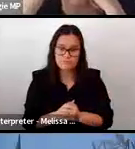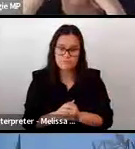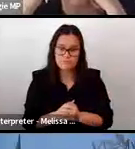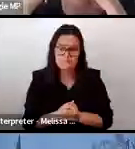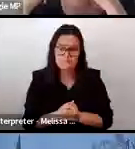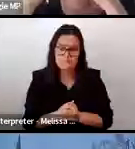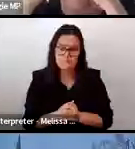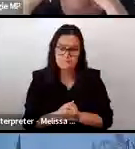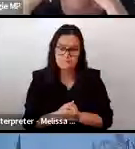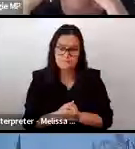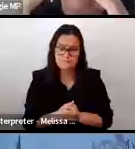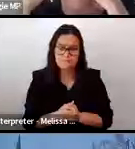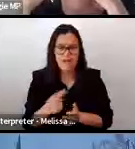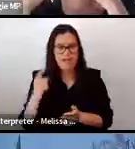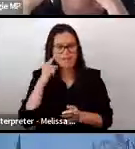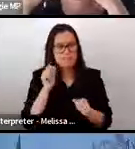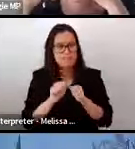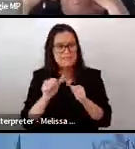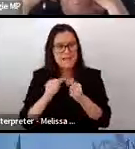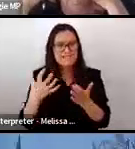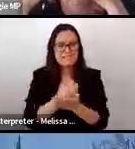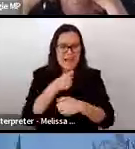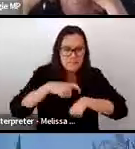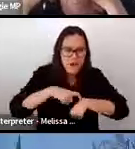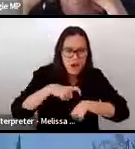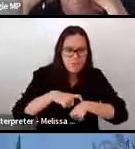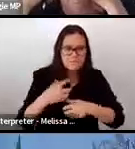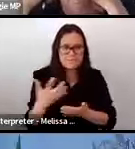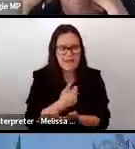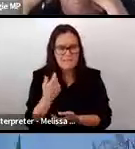Let's save time and expense, and let's move forward.